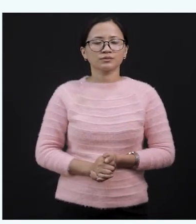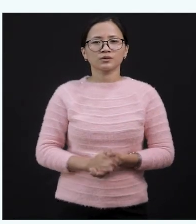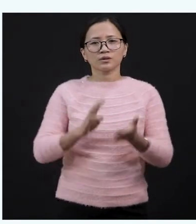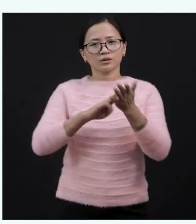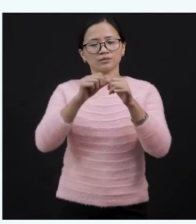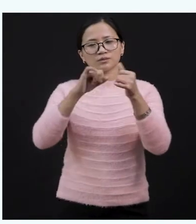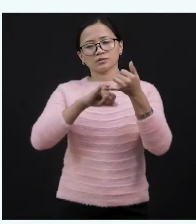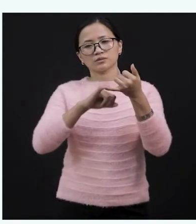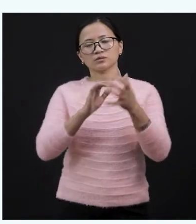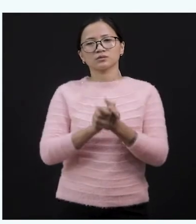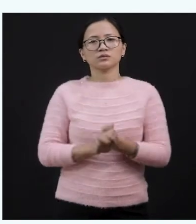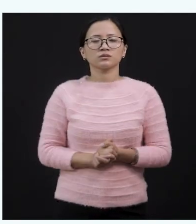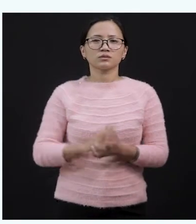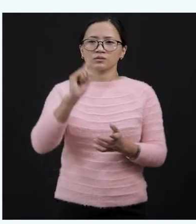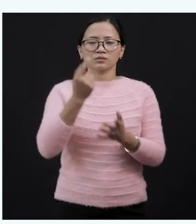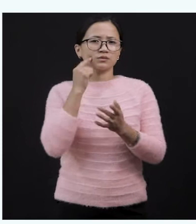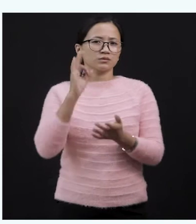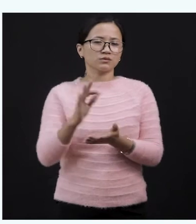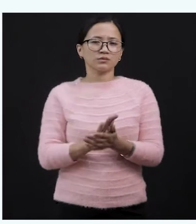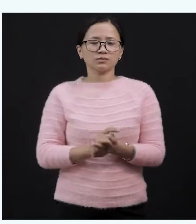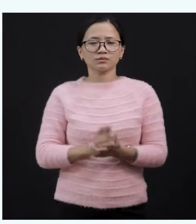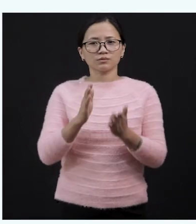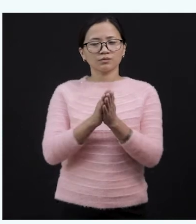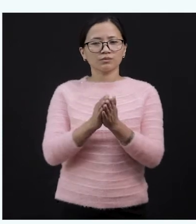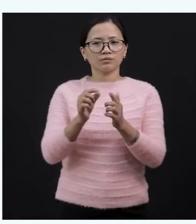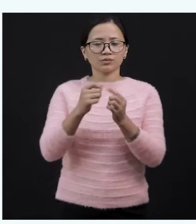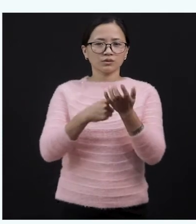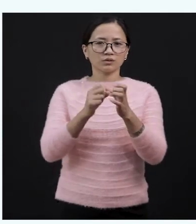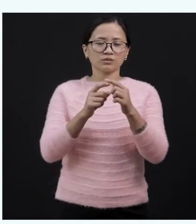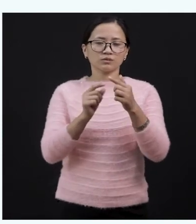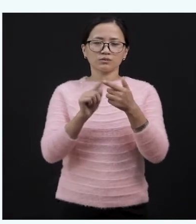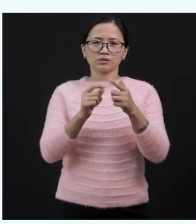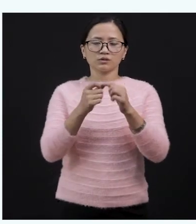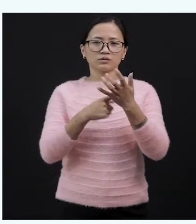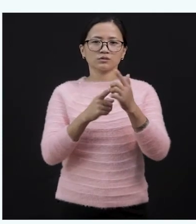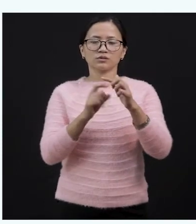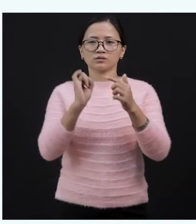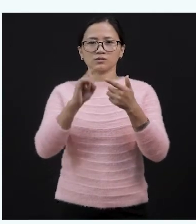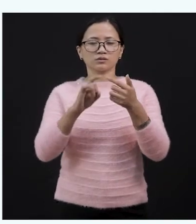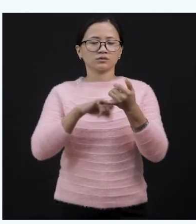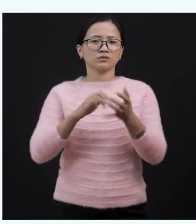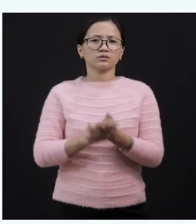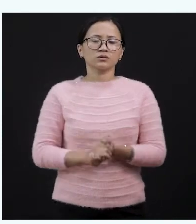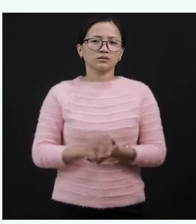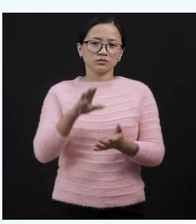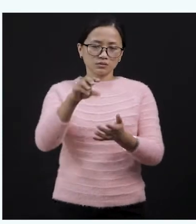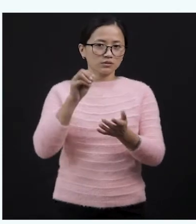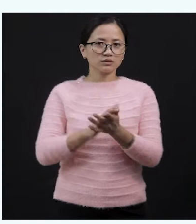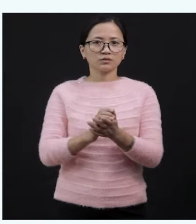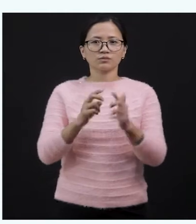mass, one important properties of air is air exerts pressure.